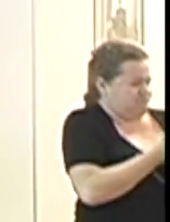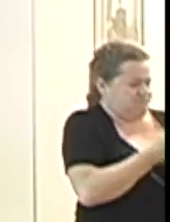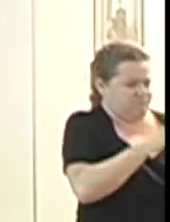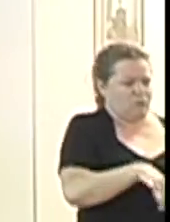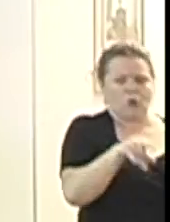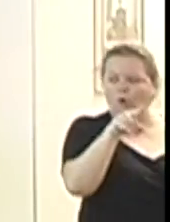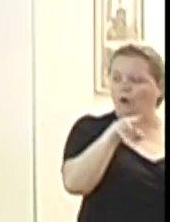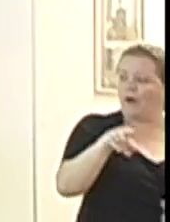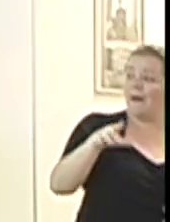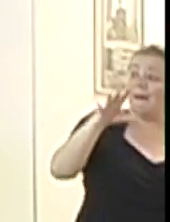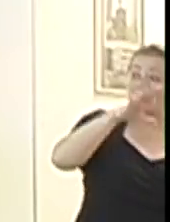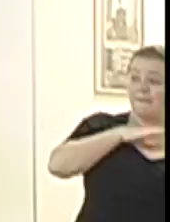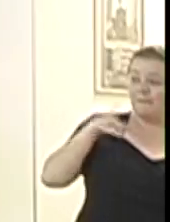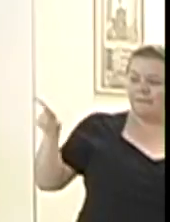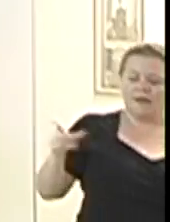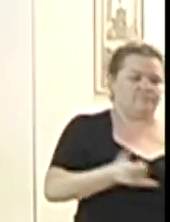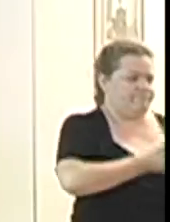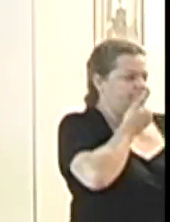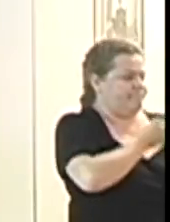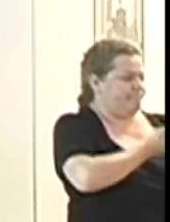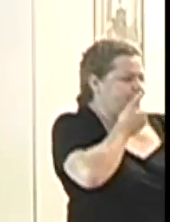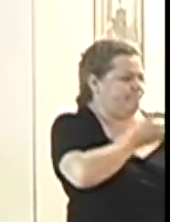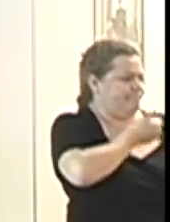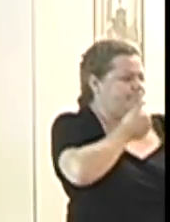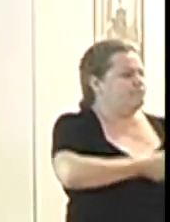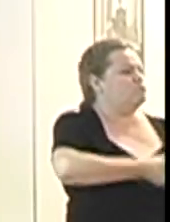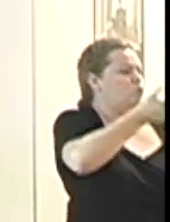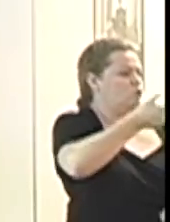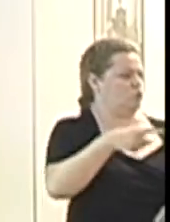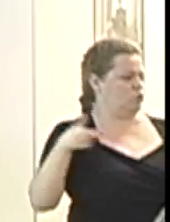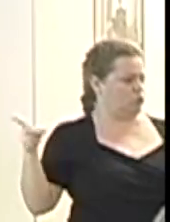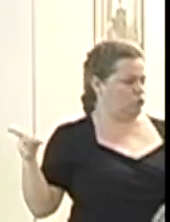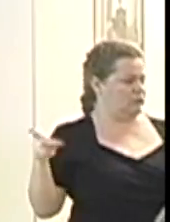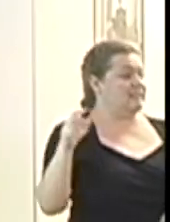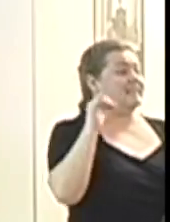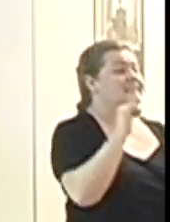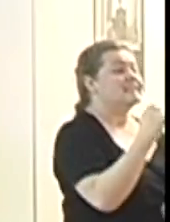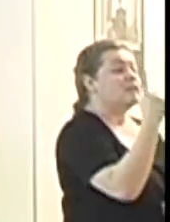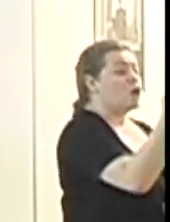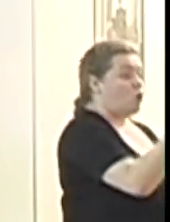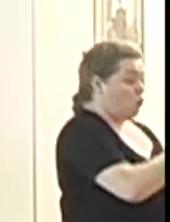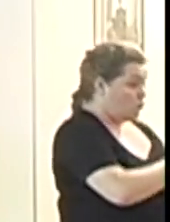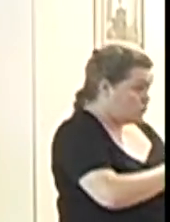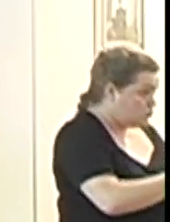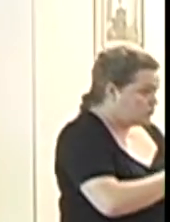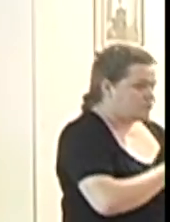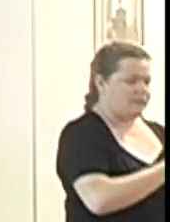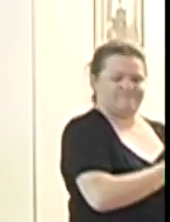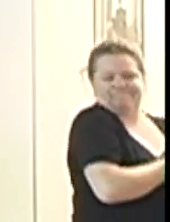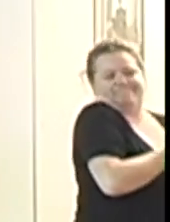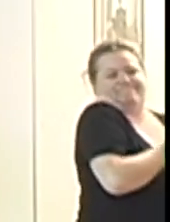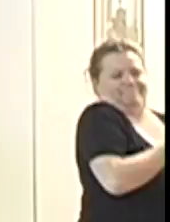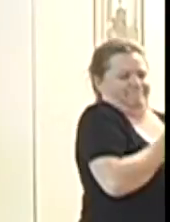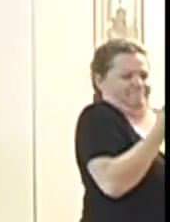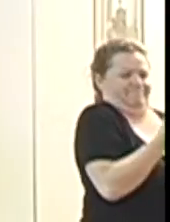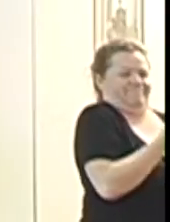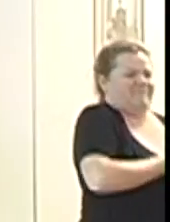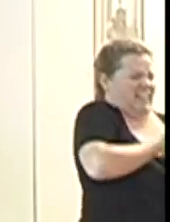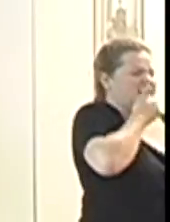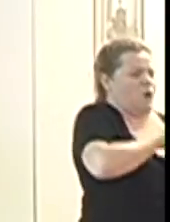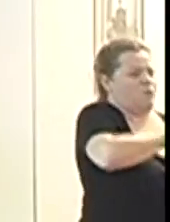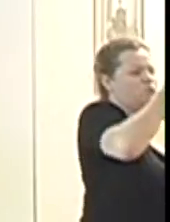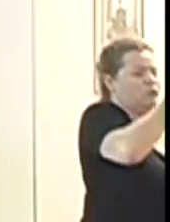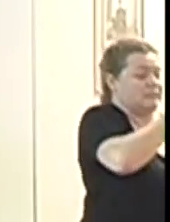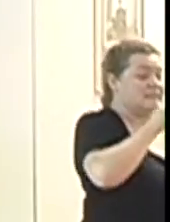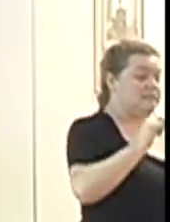But their error rate is also substantially higher on monocyclic signs than on multicyclic signs. The characteristic